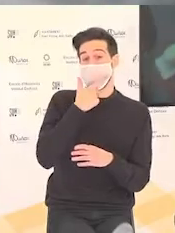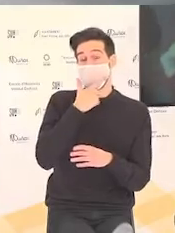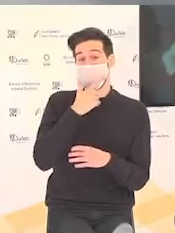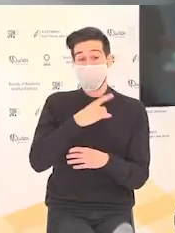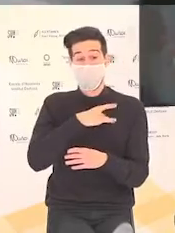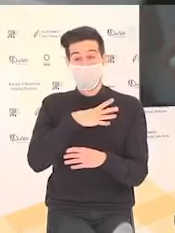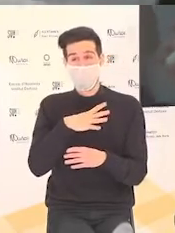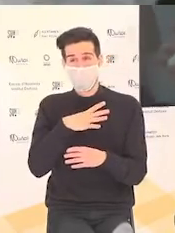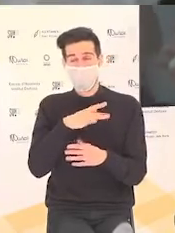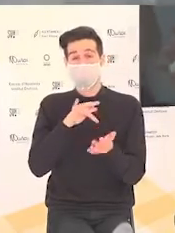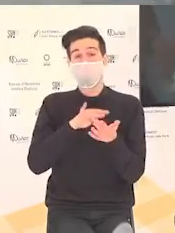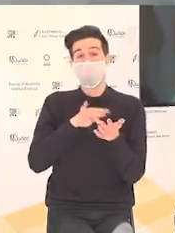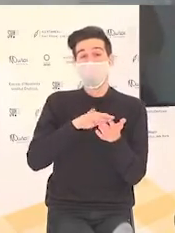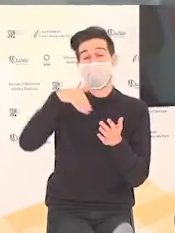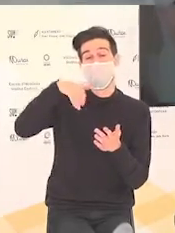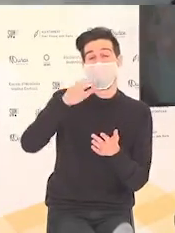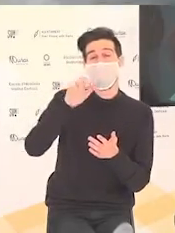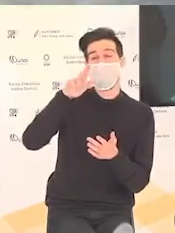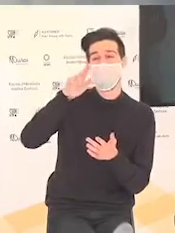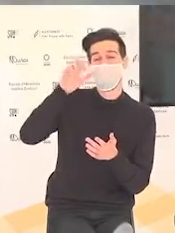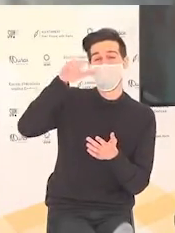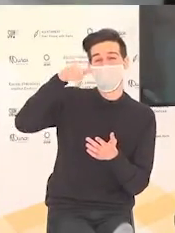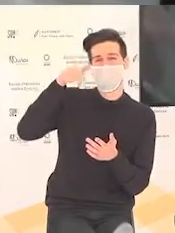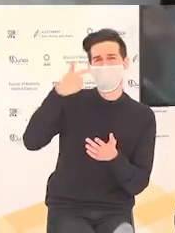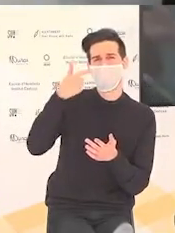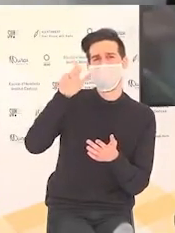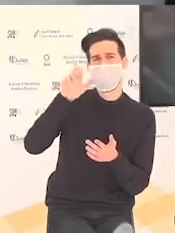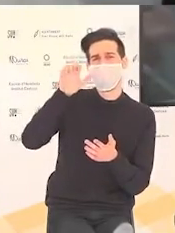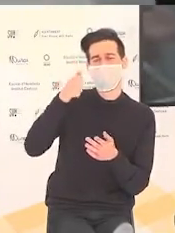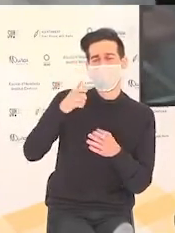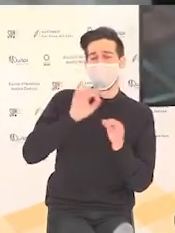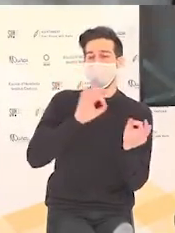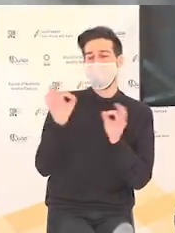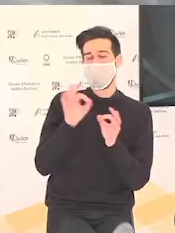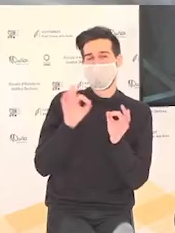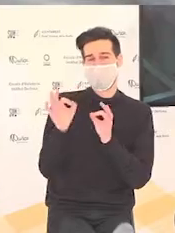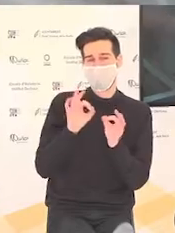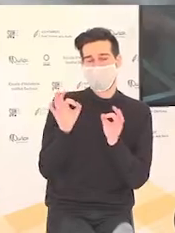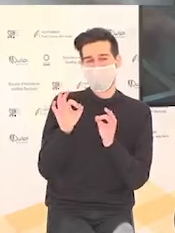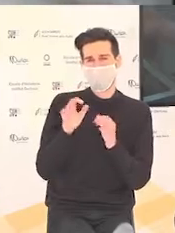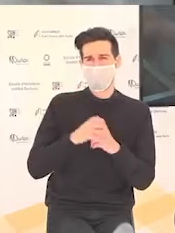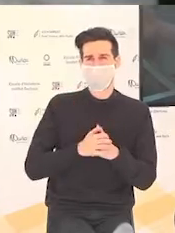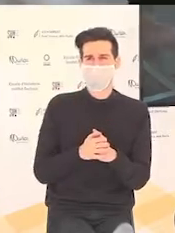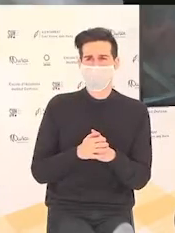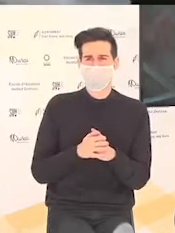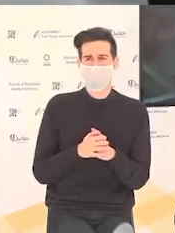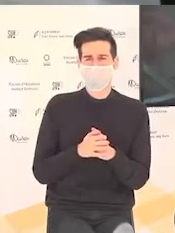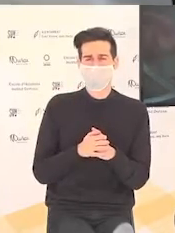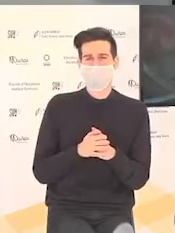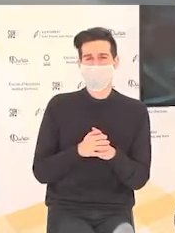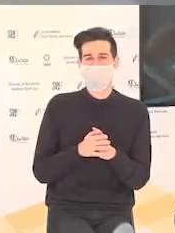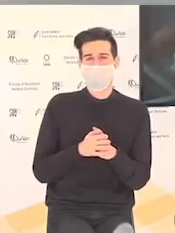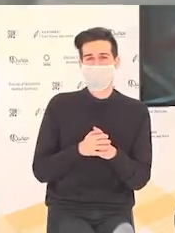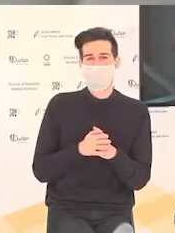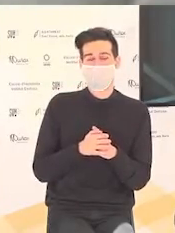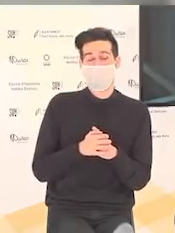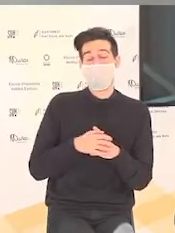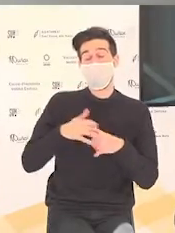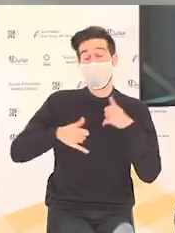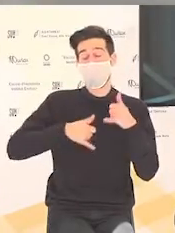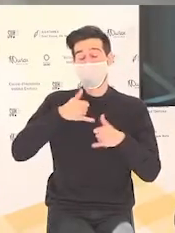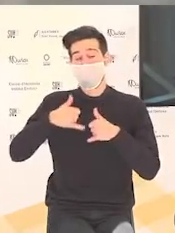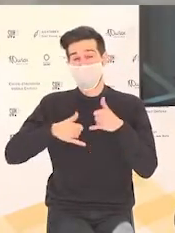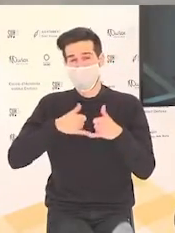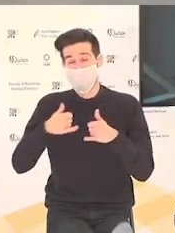can see that it's just taken a little bit of color during the baking process. That's all. It doesn't look as nice. Lo único que ha pasado aquí es que durante